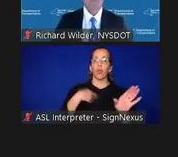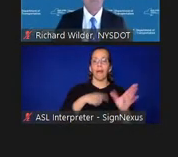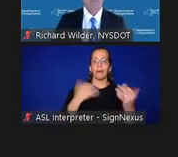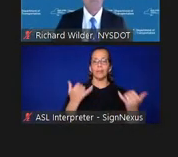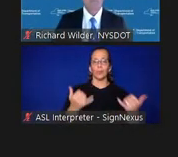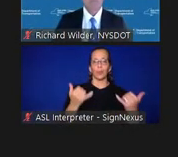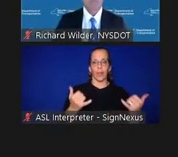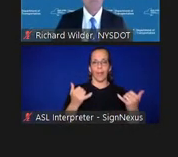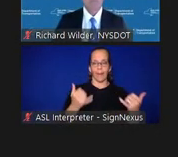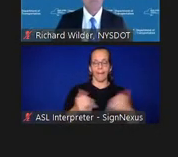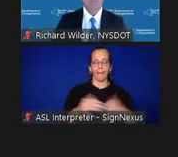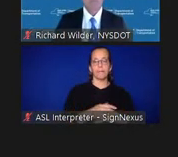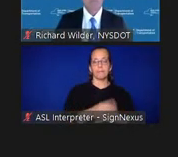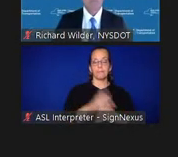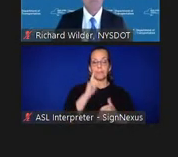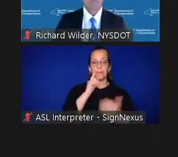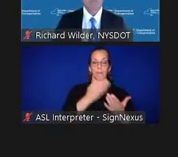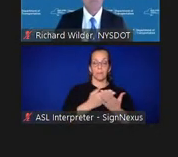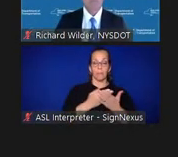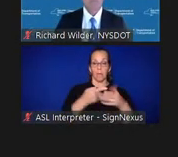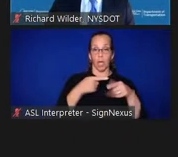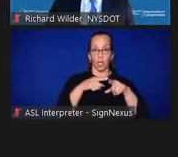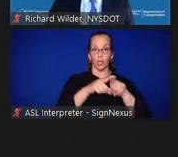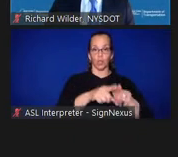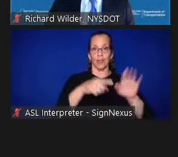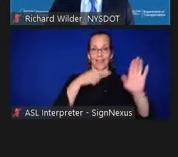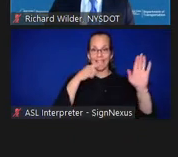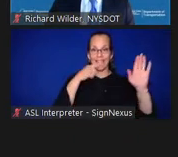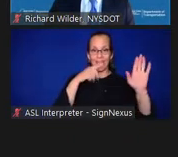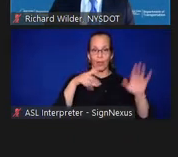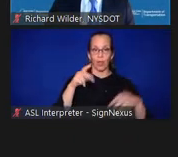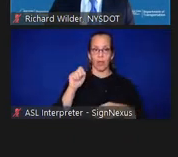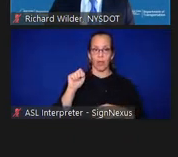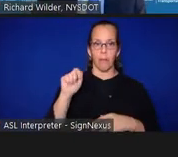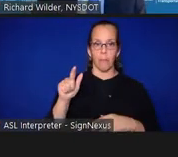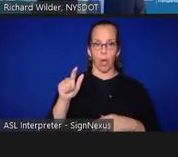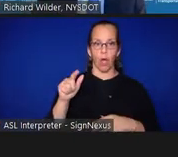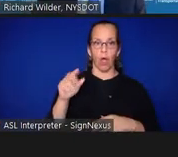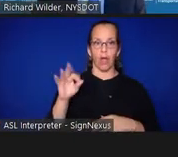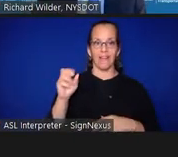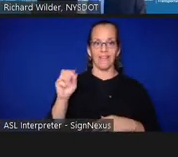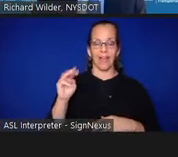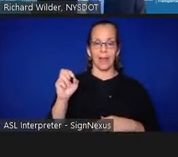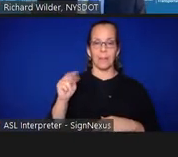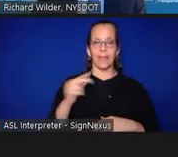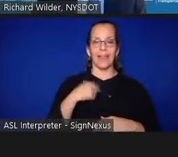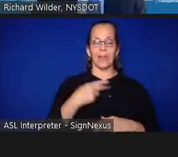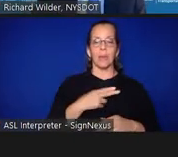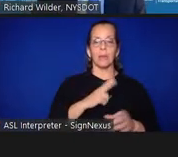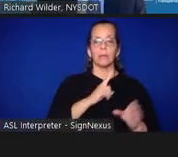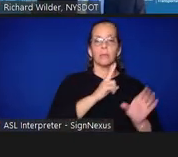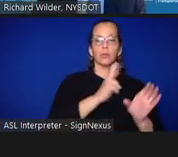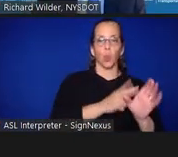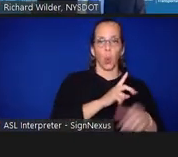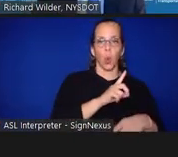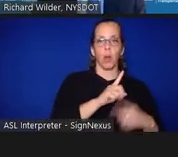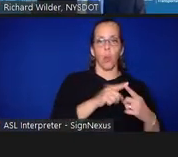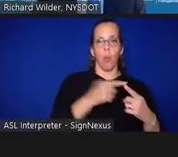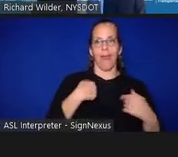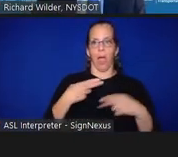for the record during today's hearing Paul Fryman stepped in as hearing officer when I took a short break